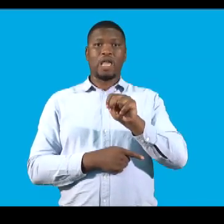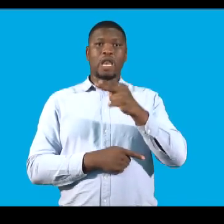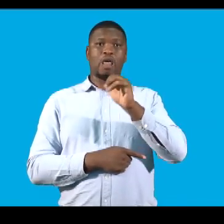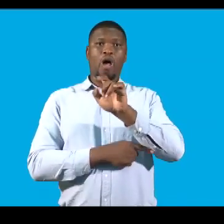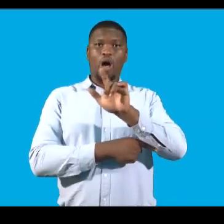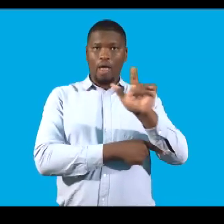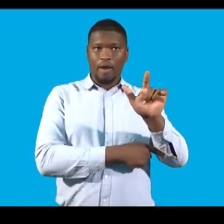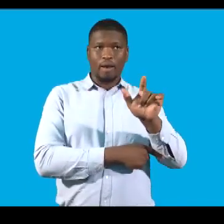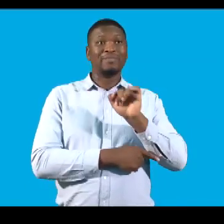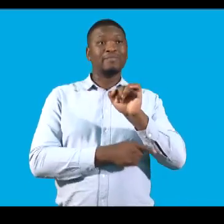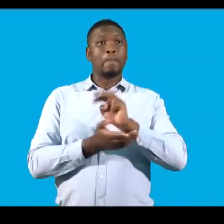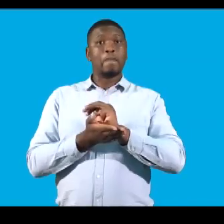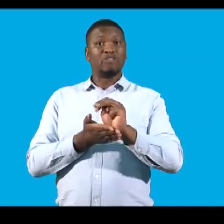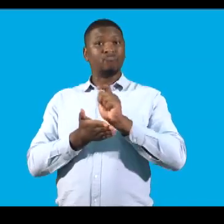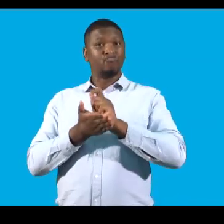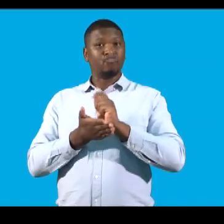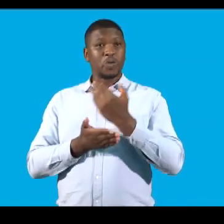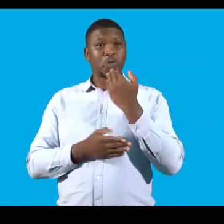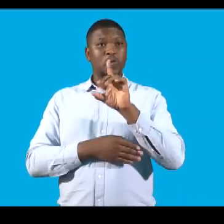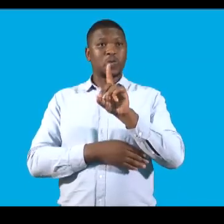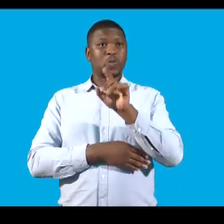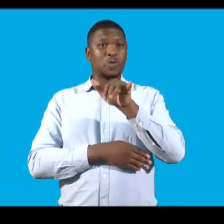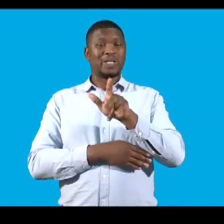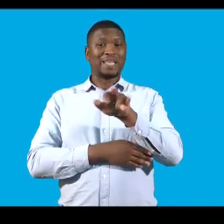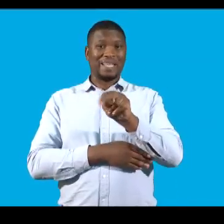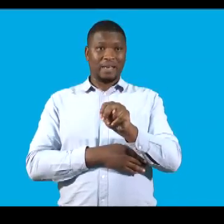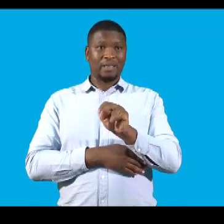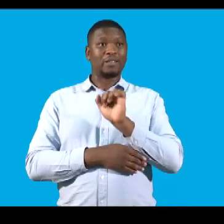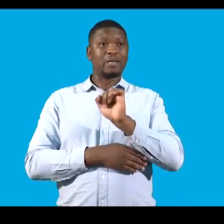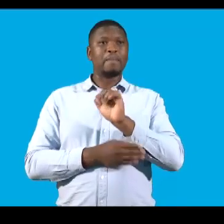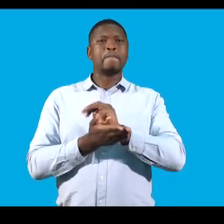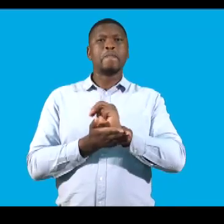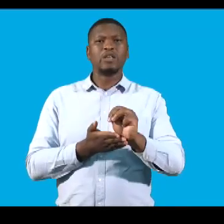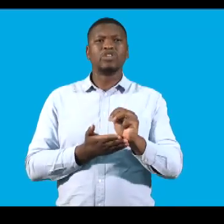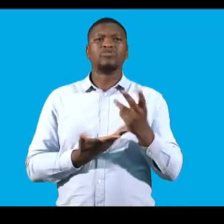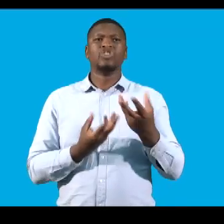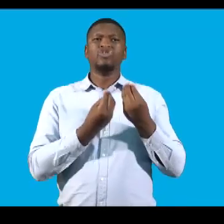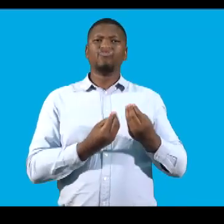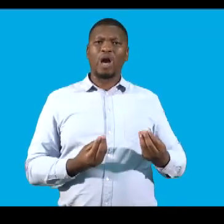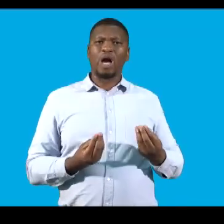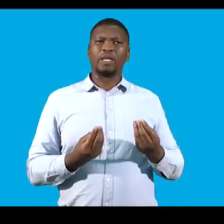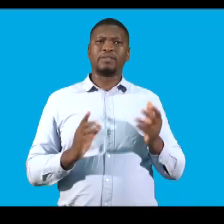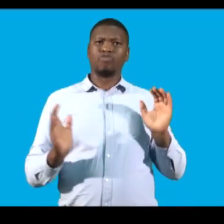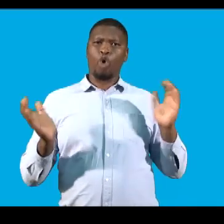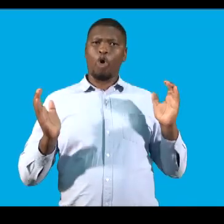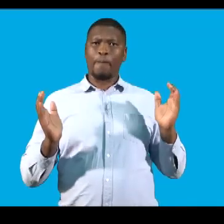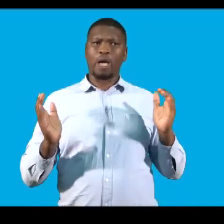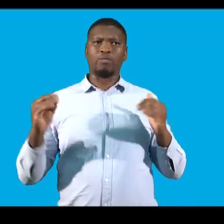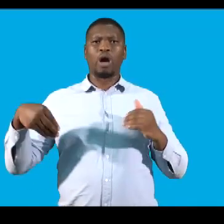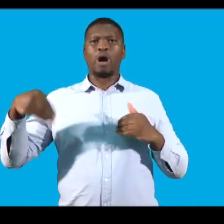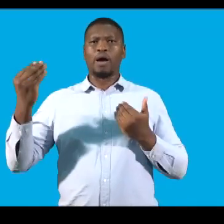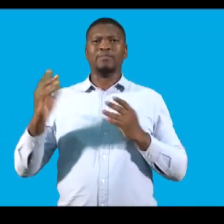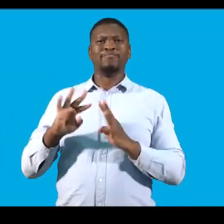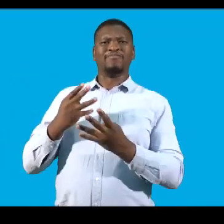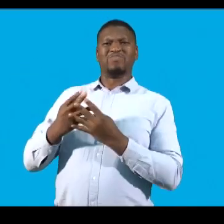The message of the poem refers to childhood versus confinements of adulthood. Then the